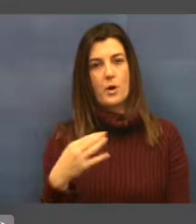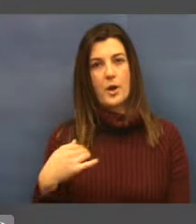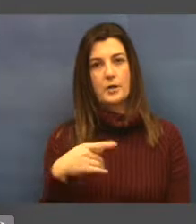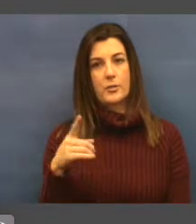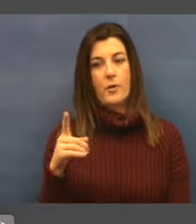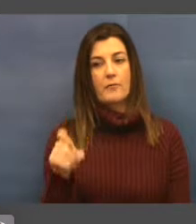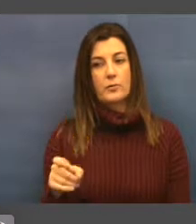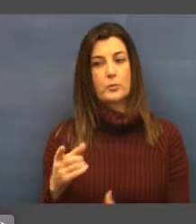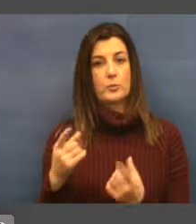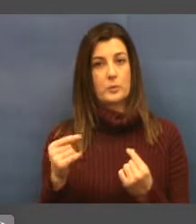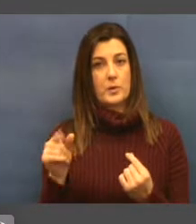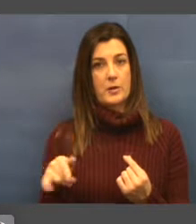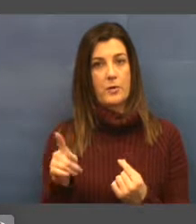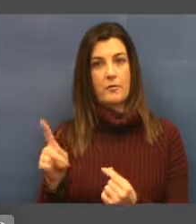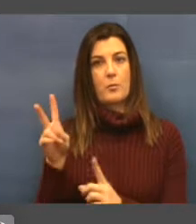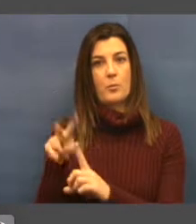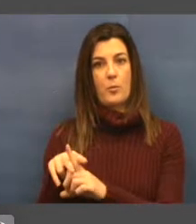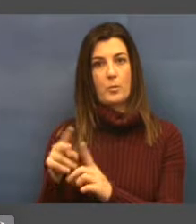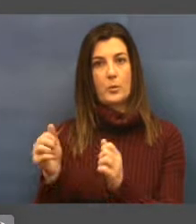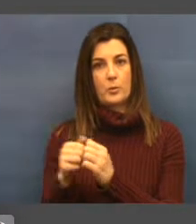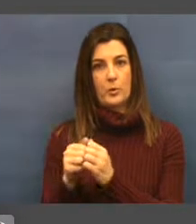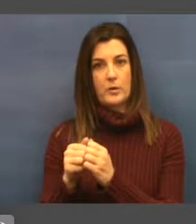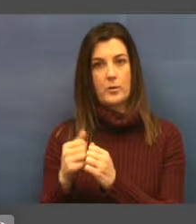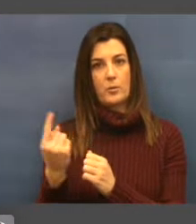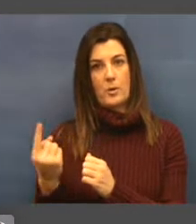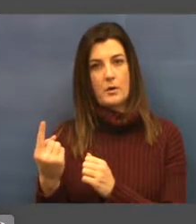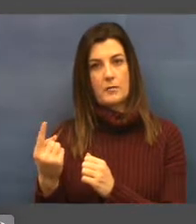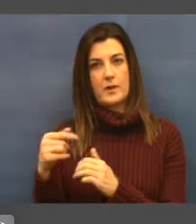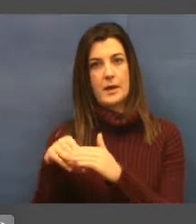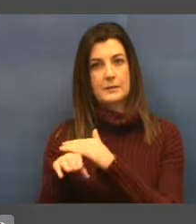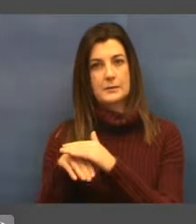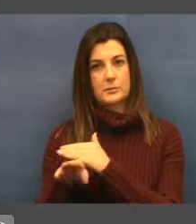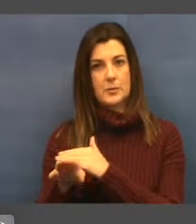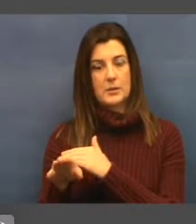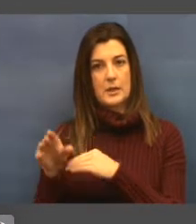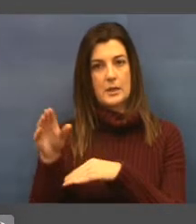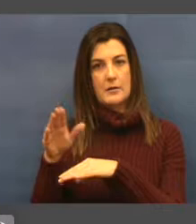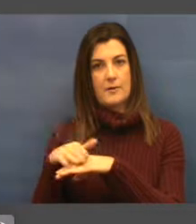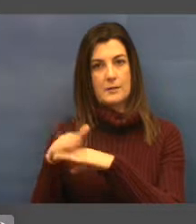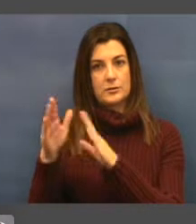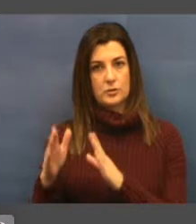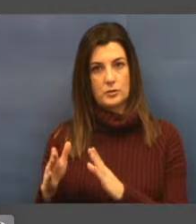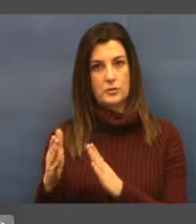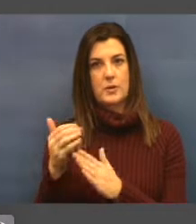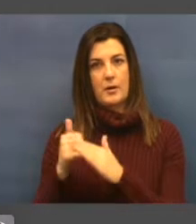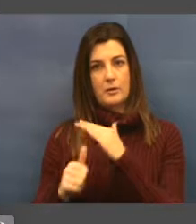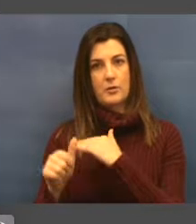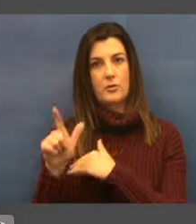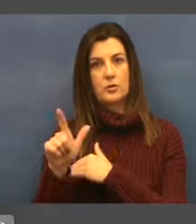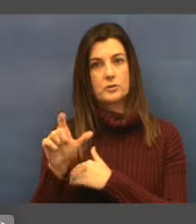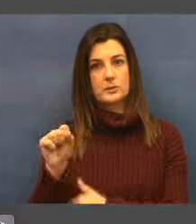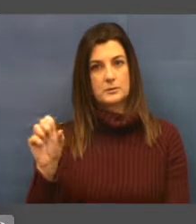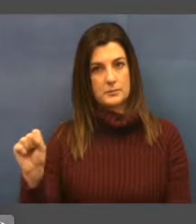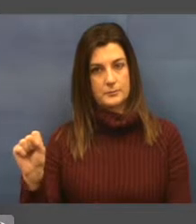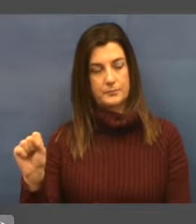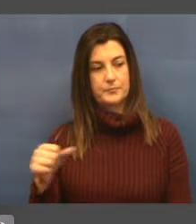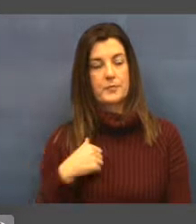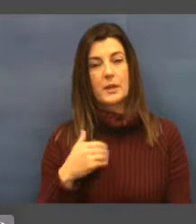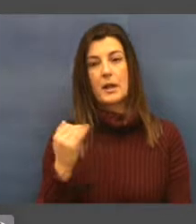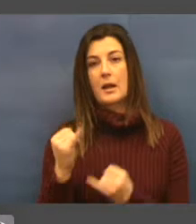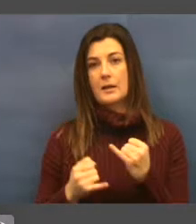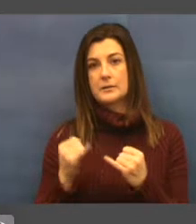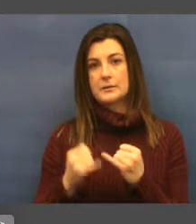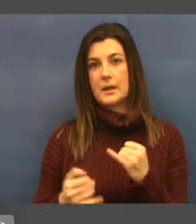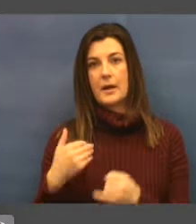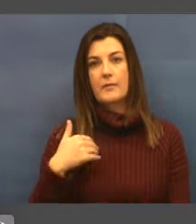you need to go make an appointment to see one of our accessibility advisors through Learner Success Services. And finally, there